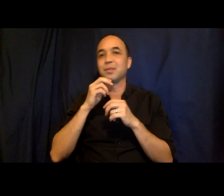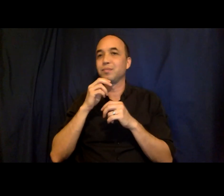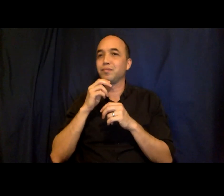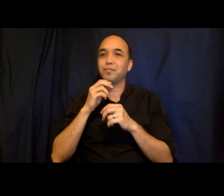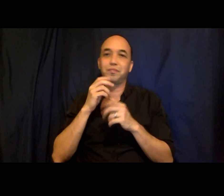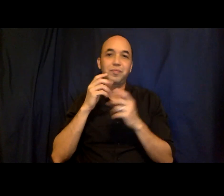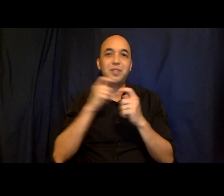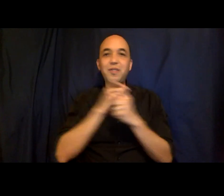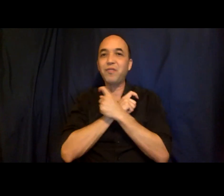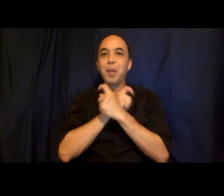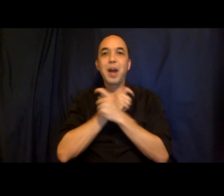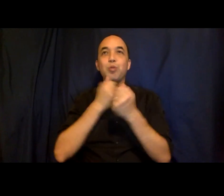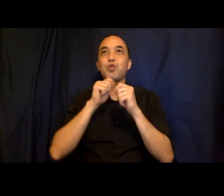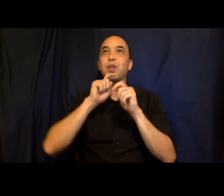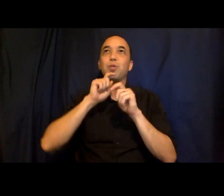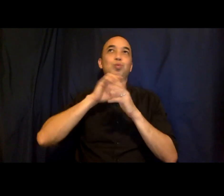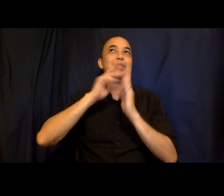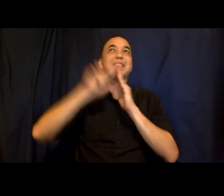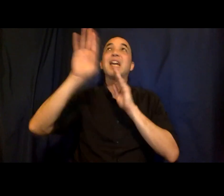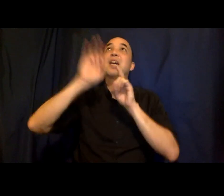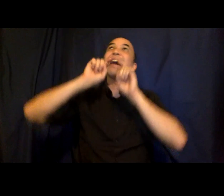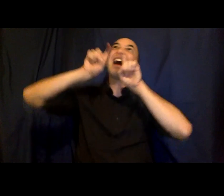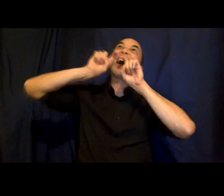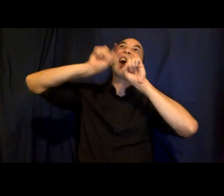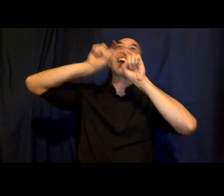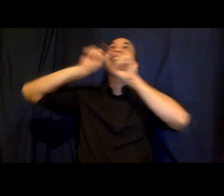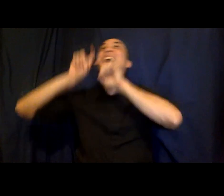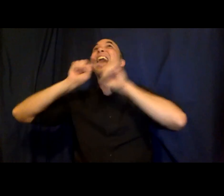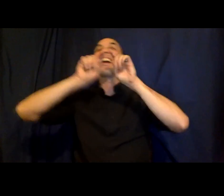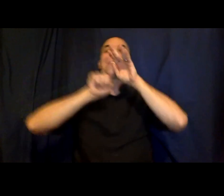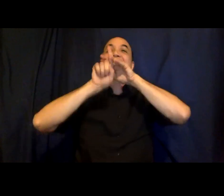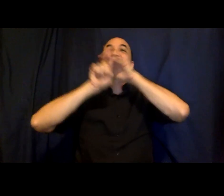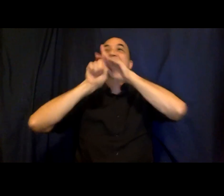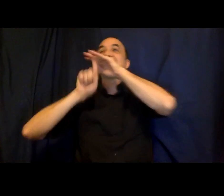I like to do, just for my own my own brain fun.